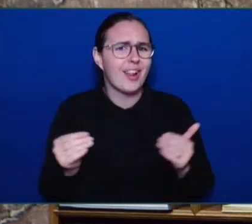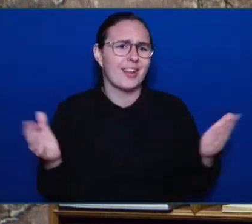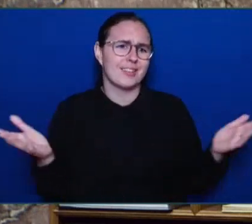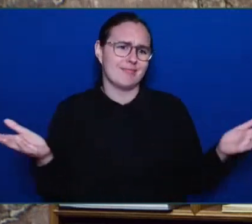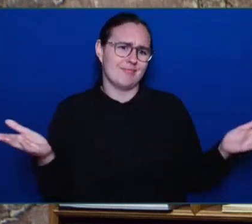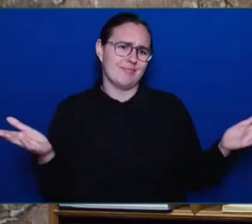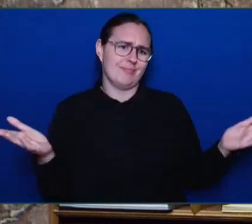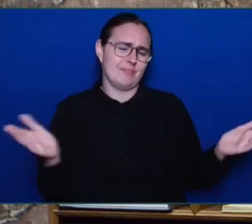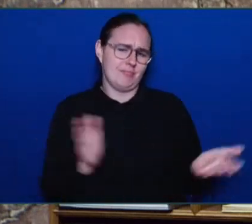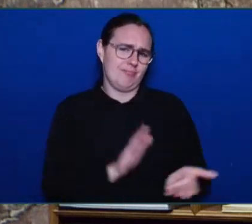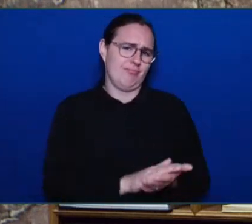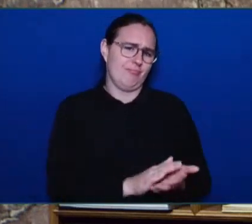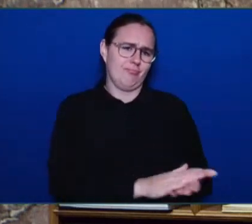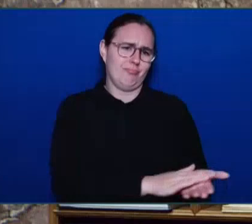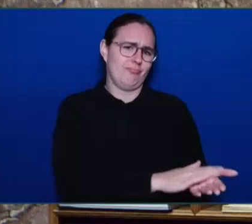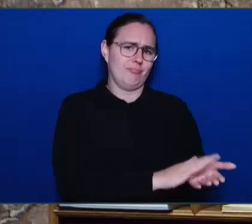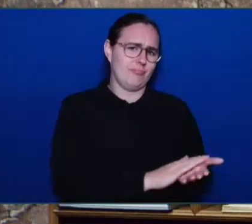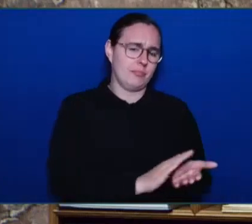more important,